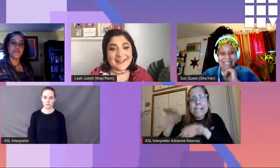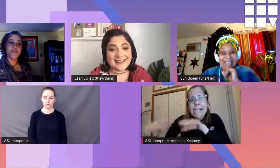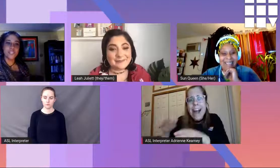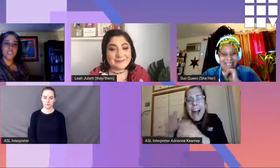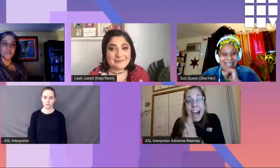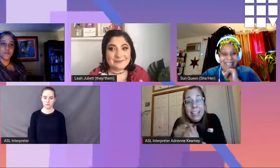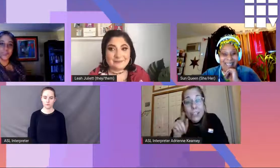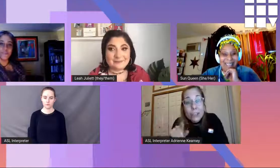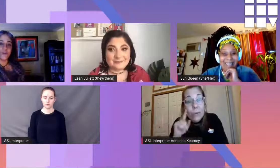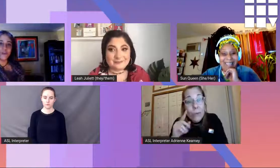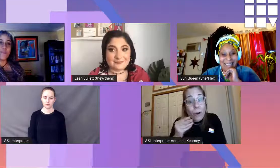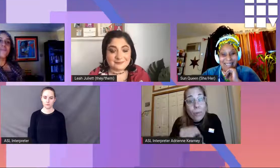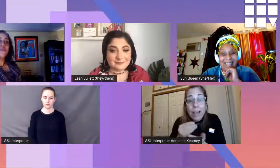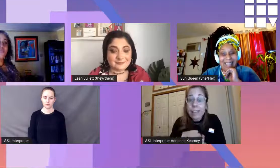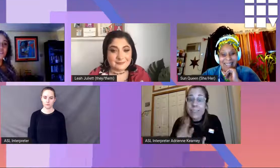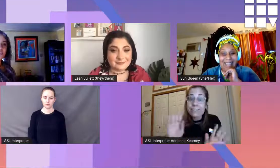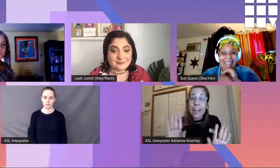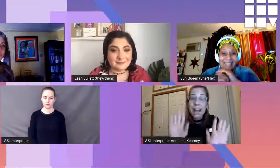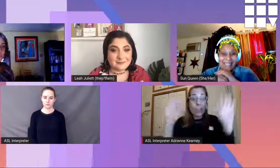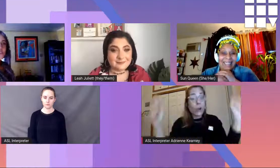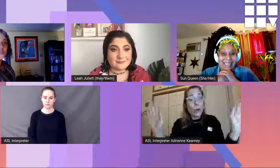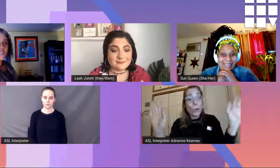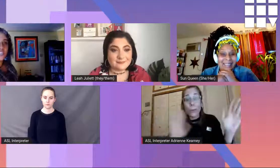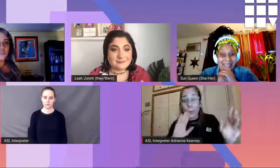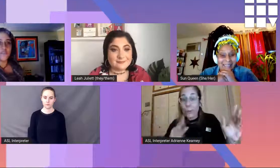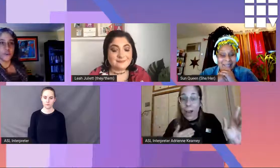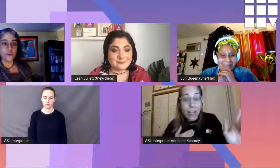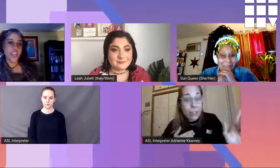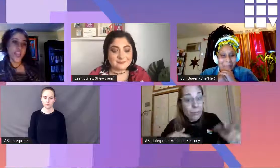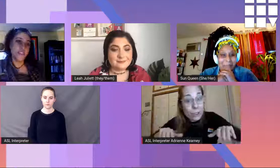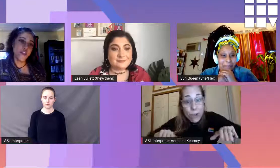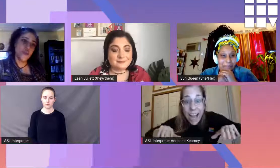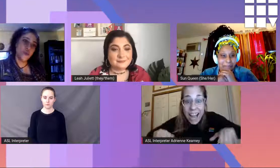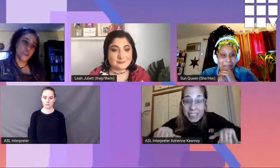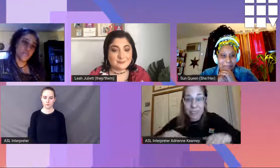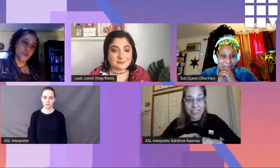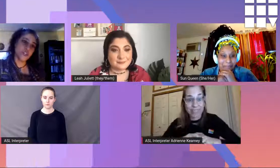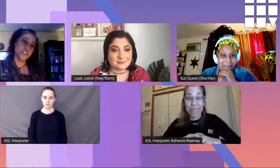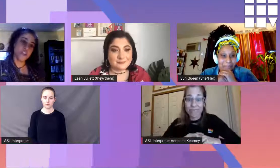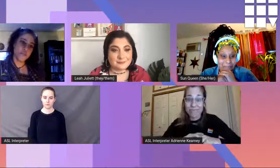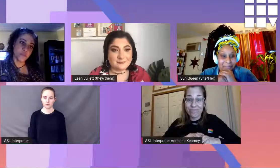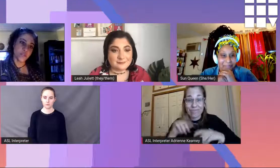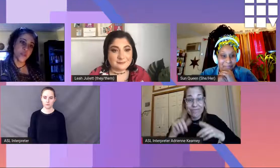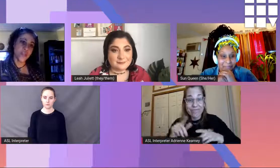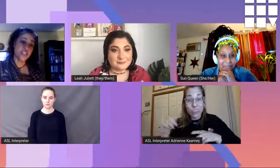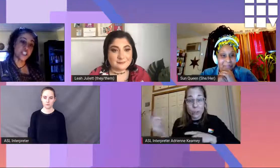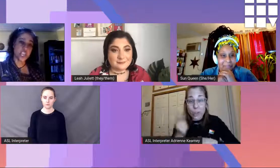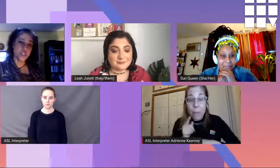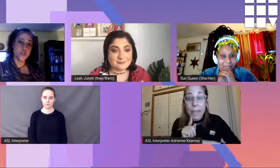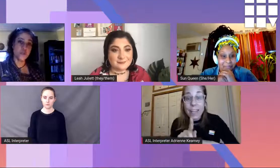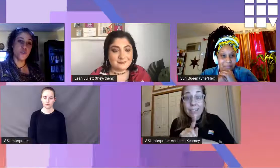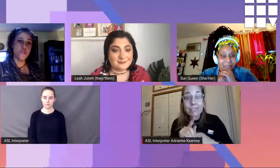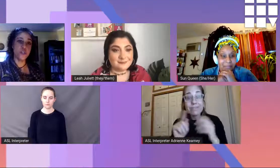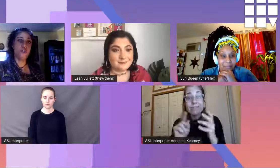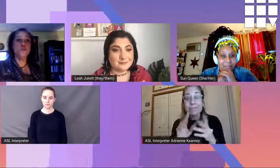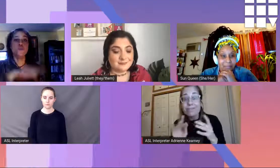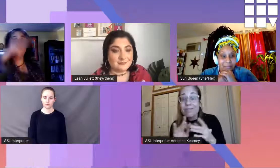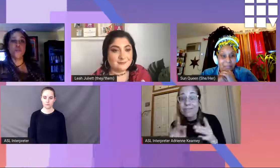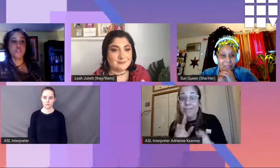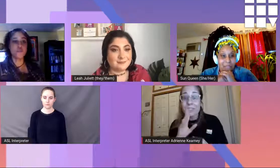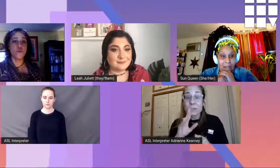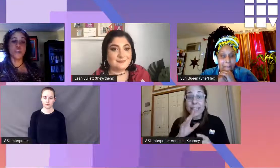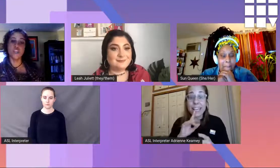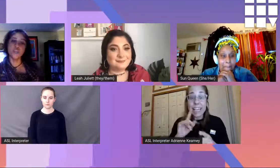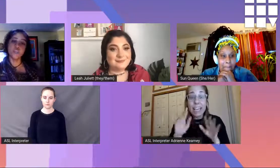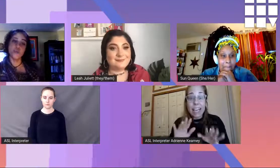if someone's going to give you a platform, you get in there, you do what they need you for, and then you use it for yourself. Because when you have a chance to use your voice, you